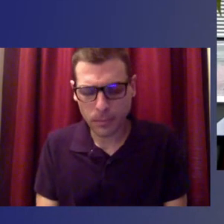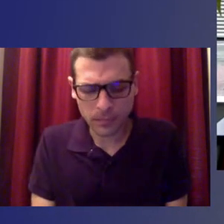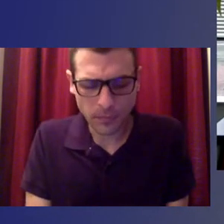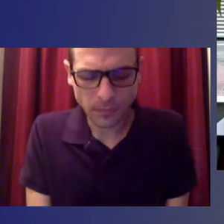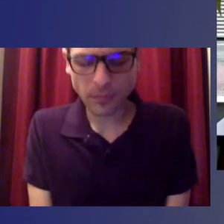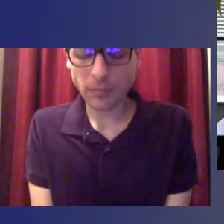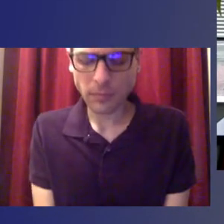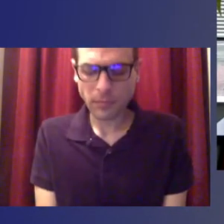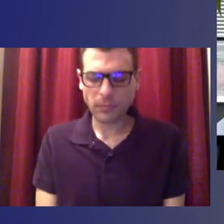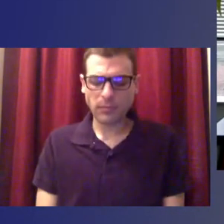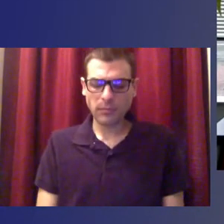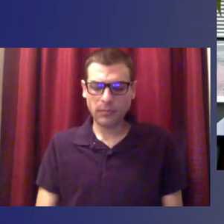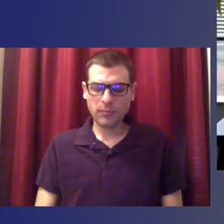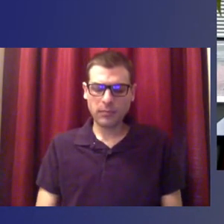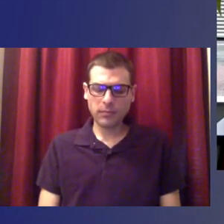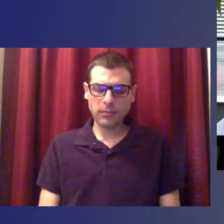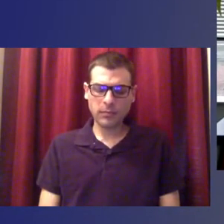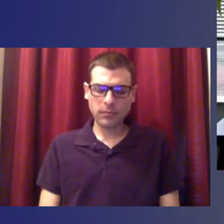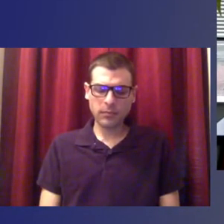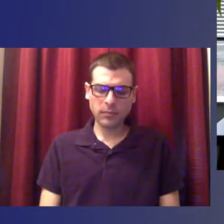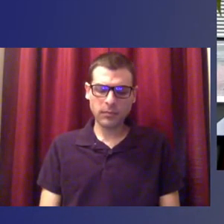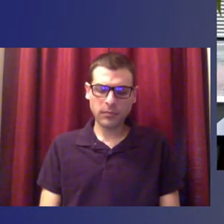one of the other things that I've learned is that,